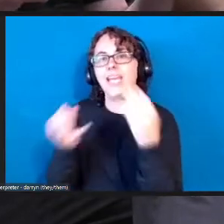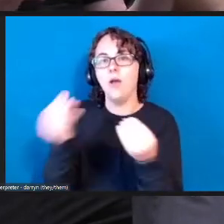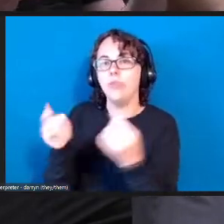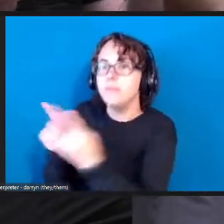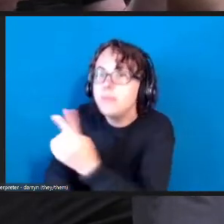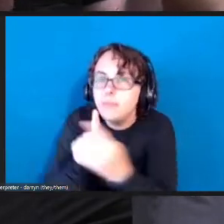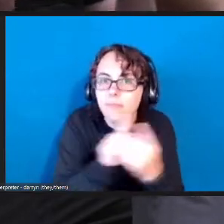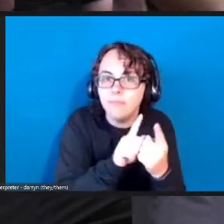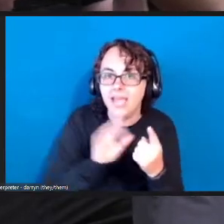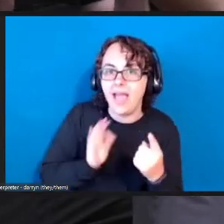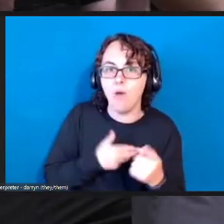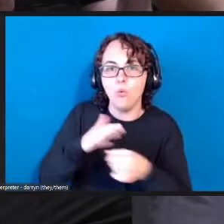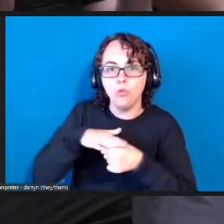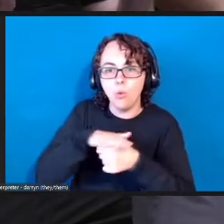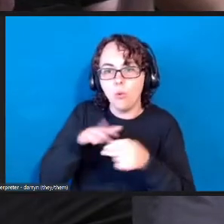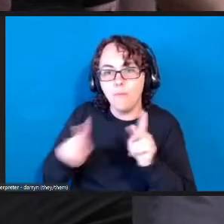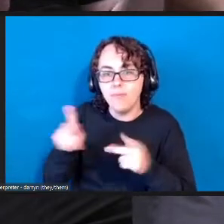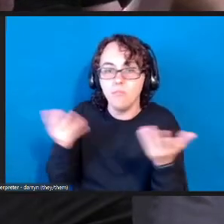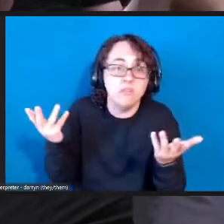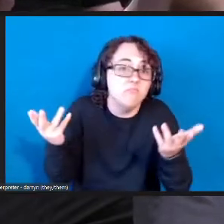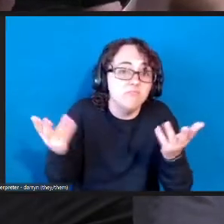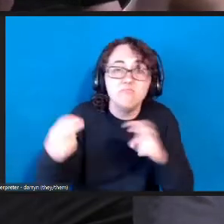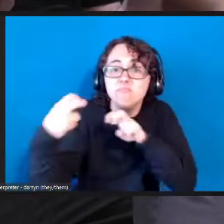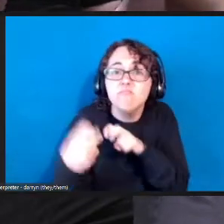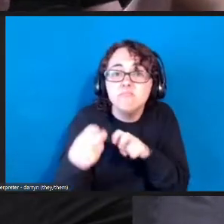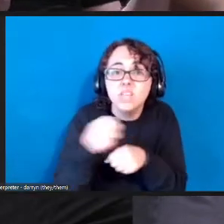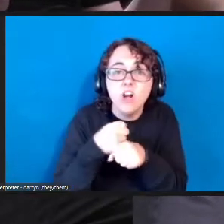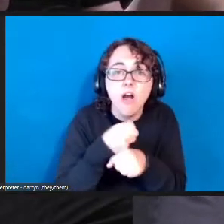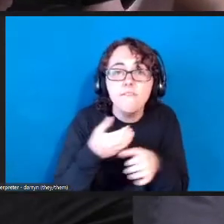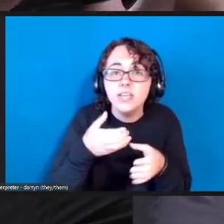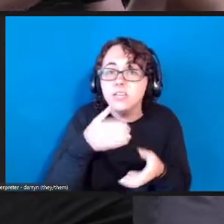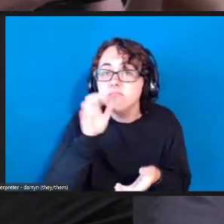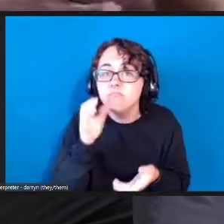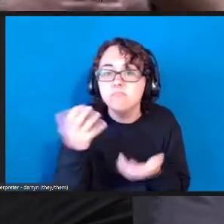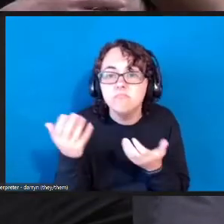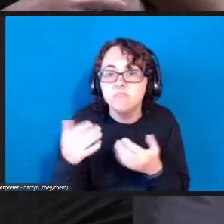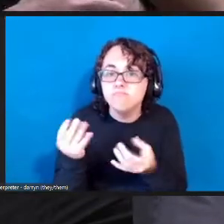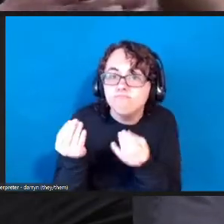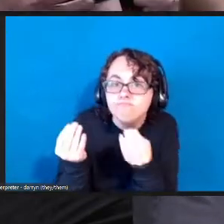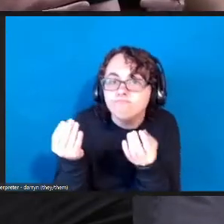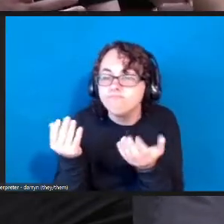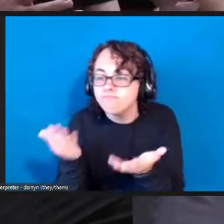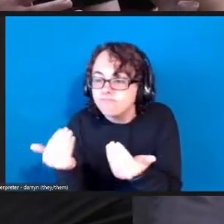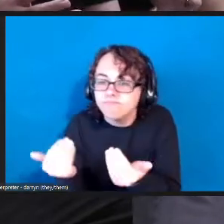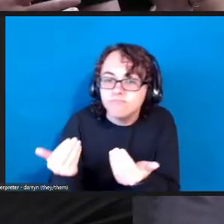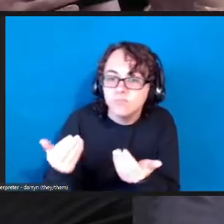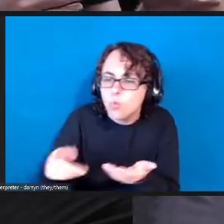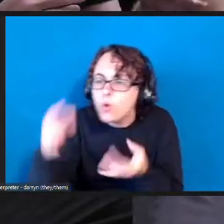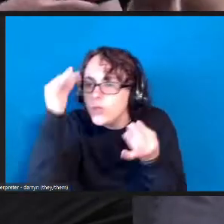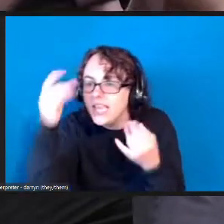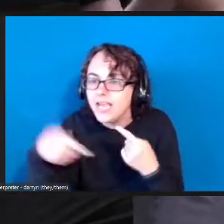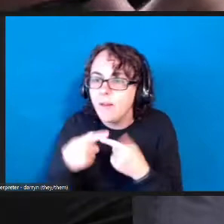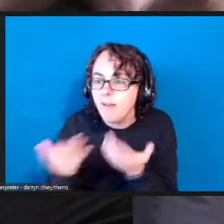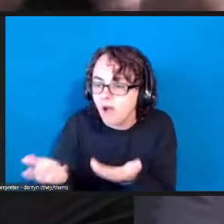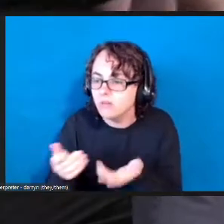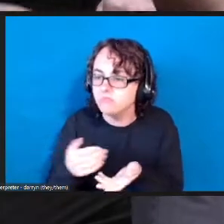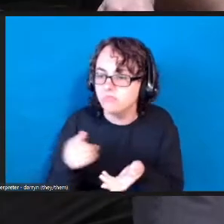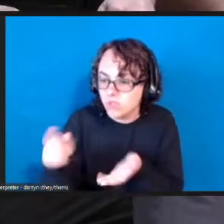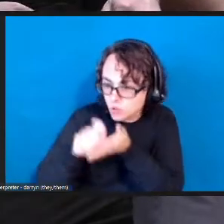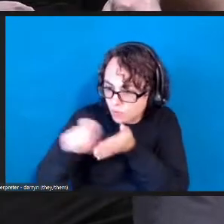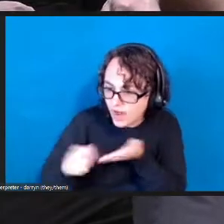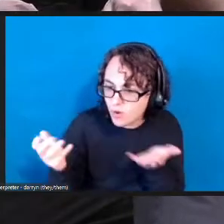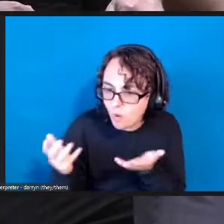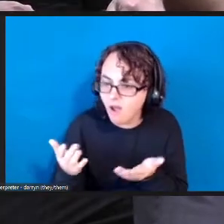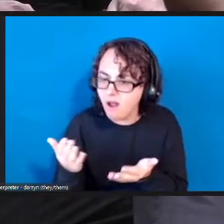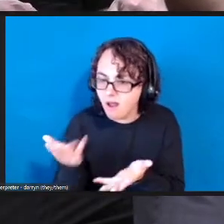say, hey, let's have a coffee. What are you thinking about? What do you want to write about? Like I said, these plays that I produce have not come